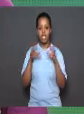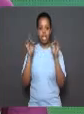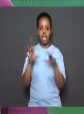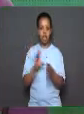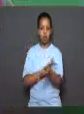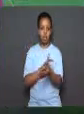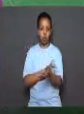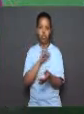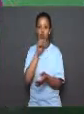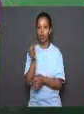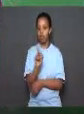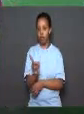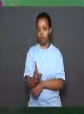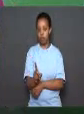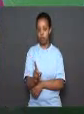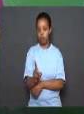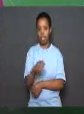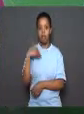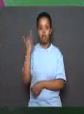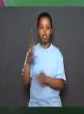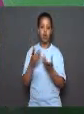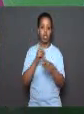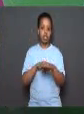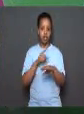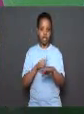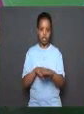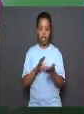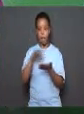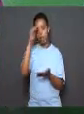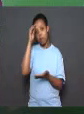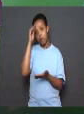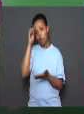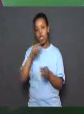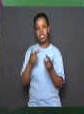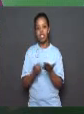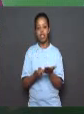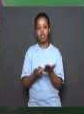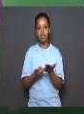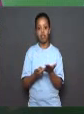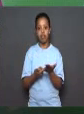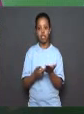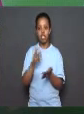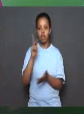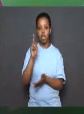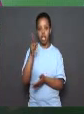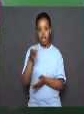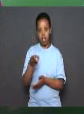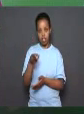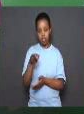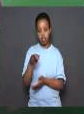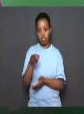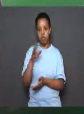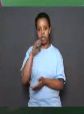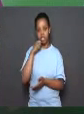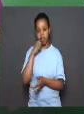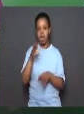cells. Next time, we will learn about the effect of pH on